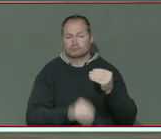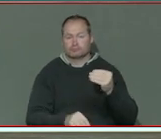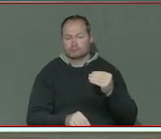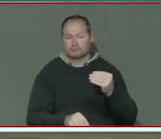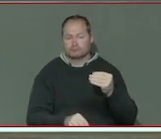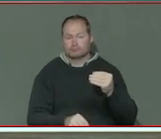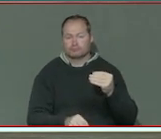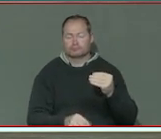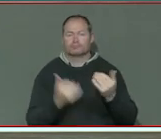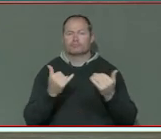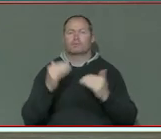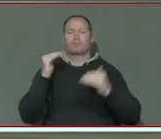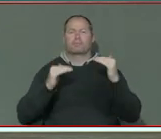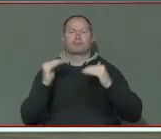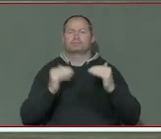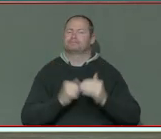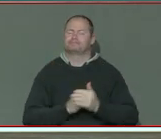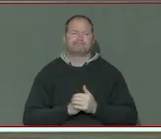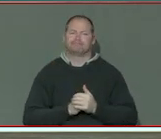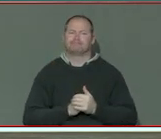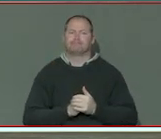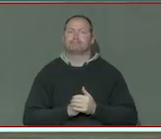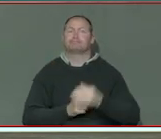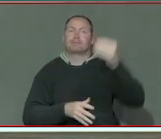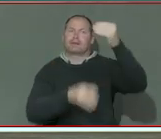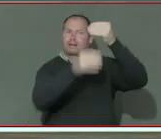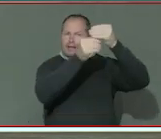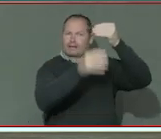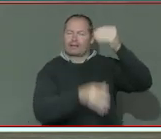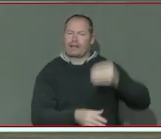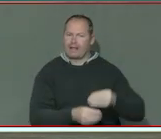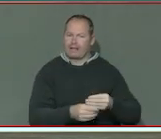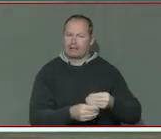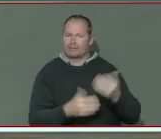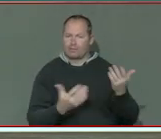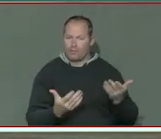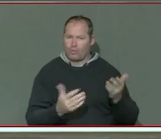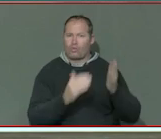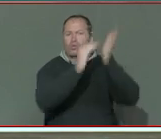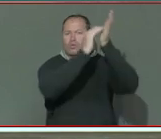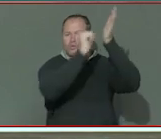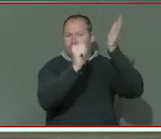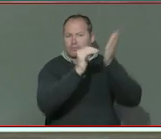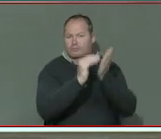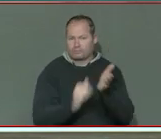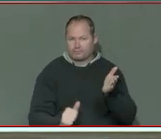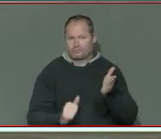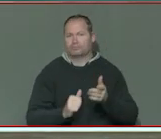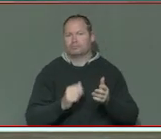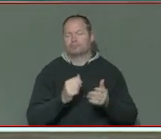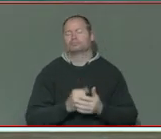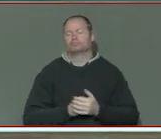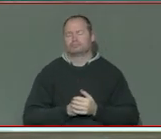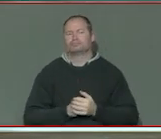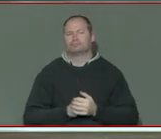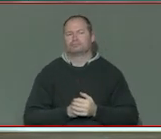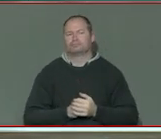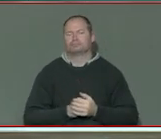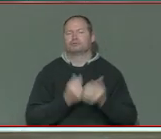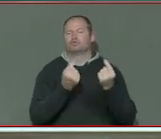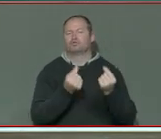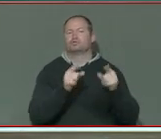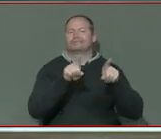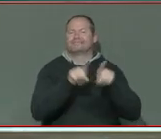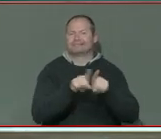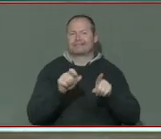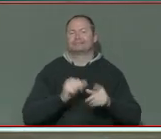won't balance. So it's add, or subtract, subtract. So if I add it here,